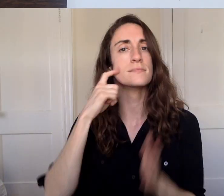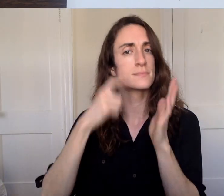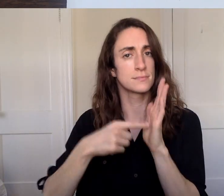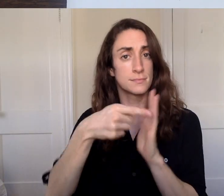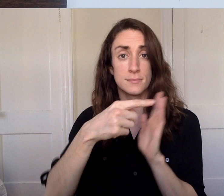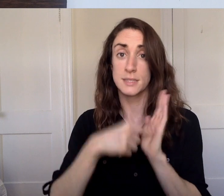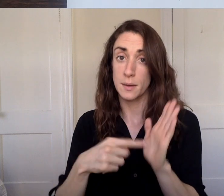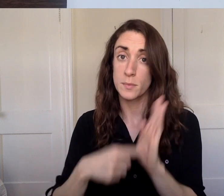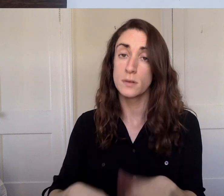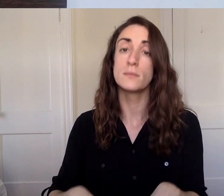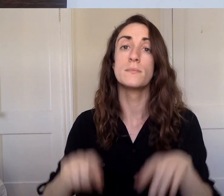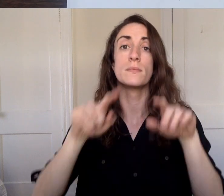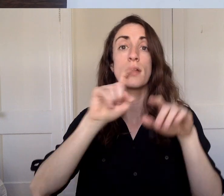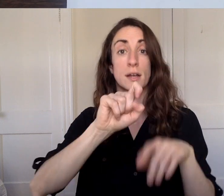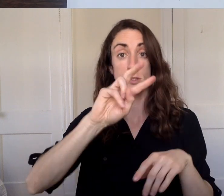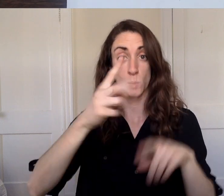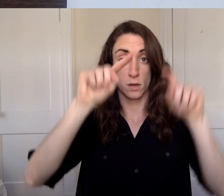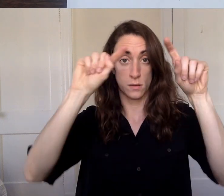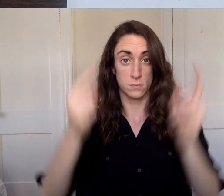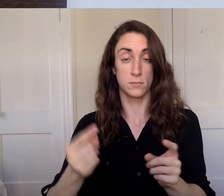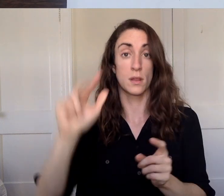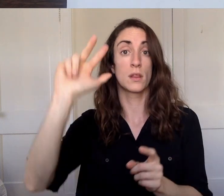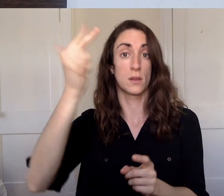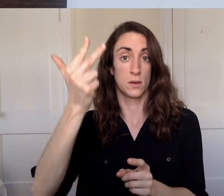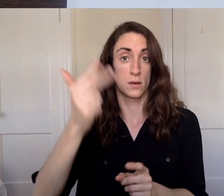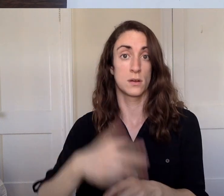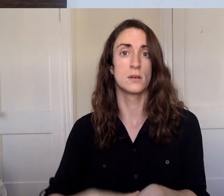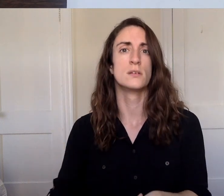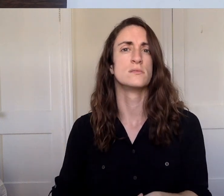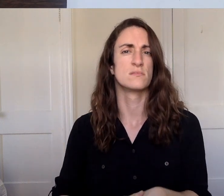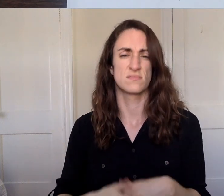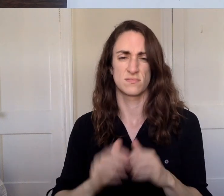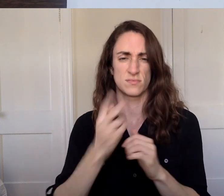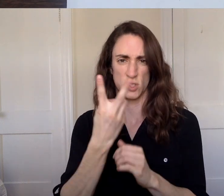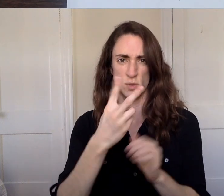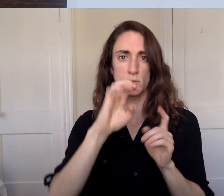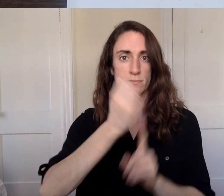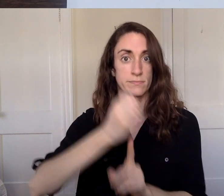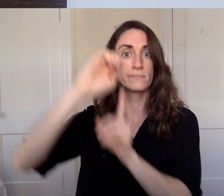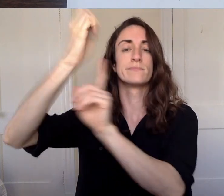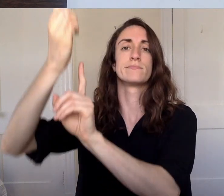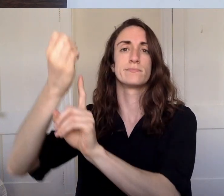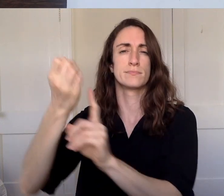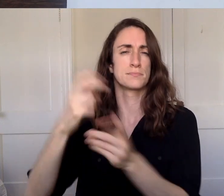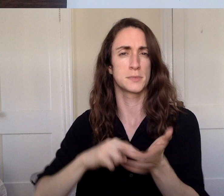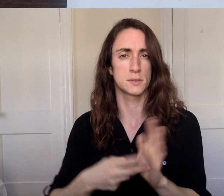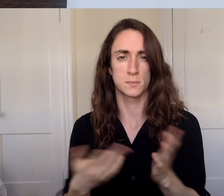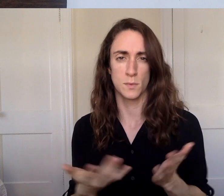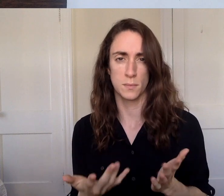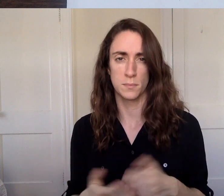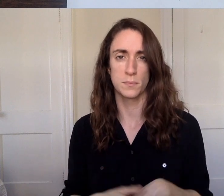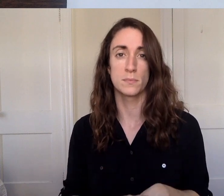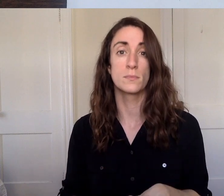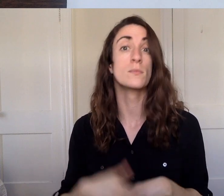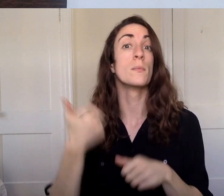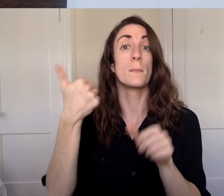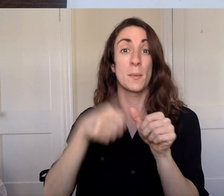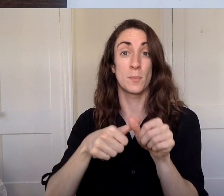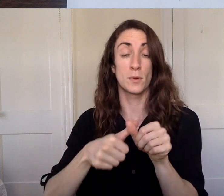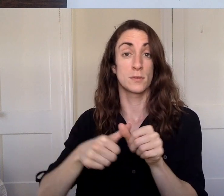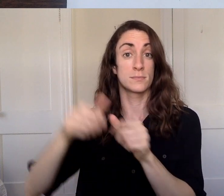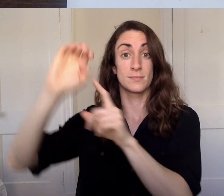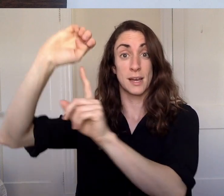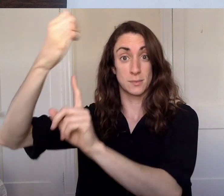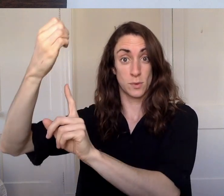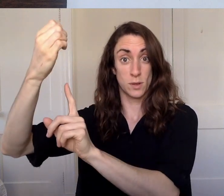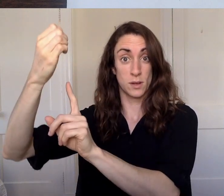Take a look at this example, x squared cubed. Remember that that cubed just means that whatever quantity is in those parentheses